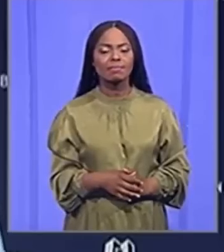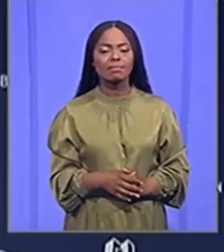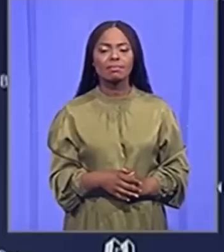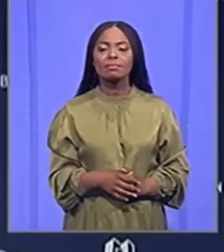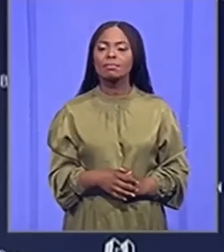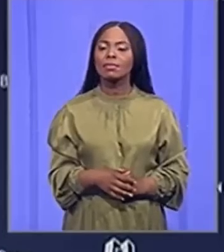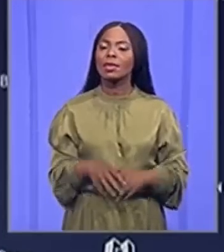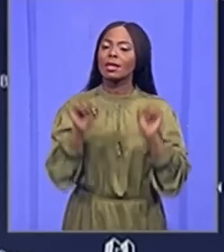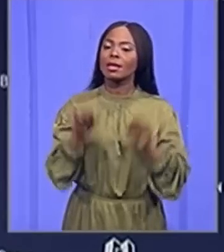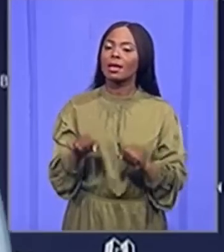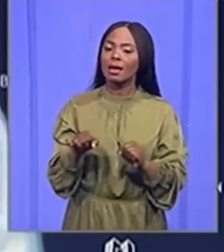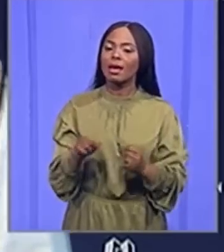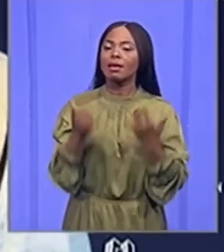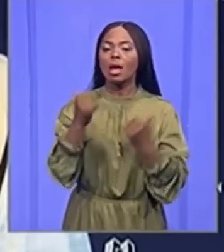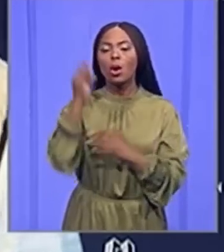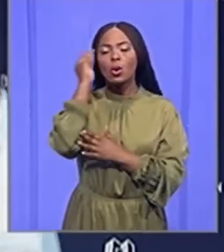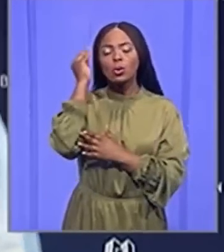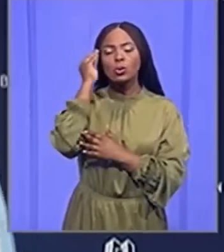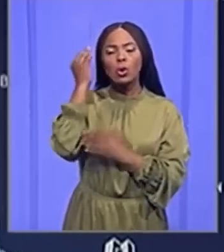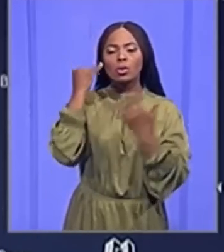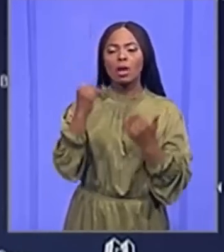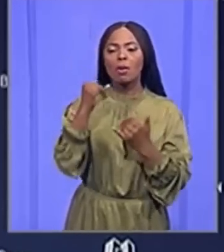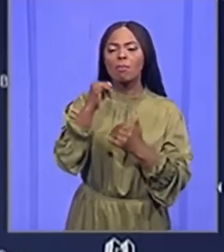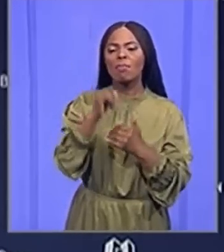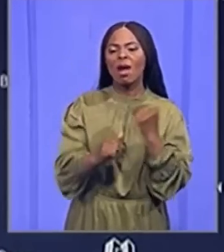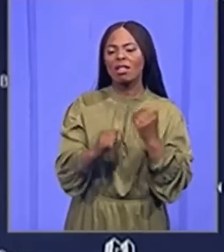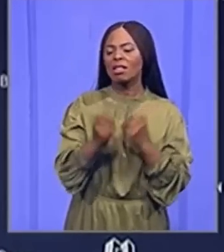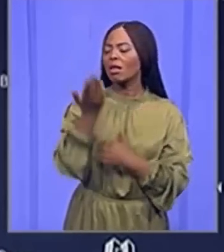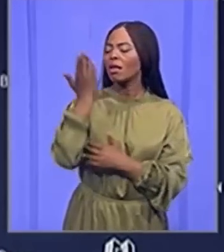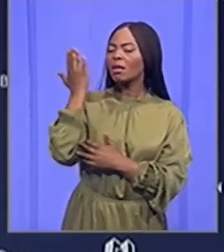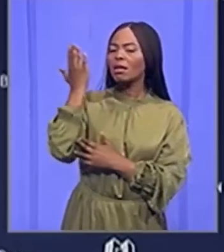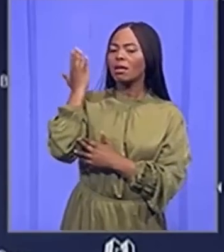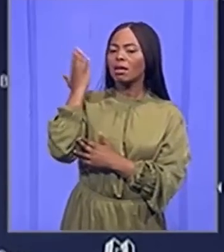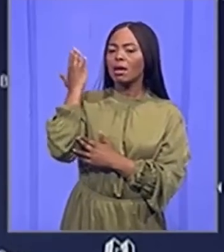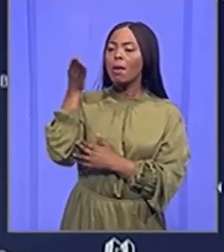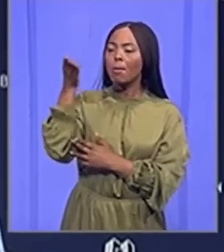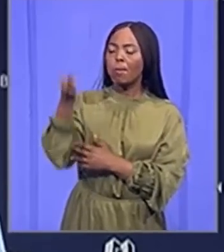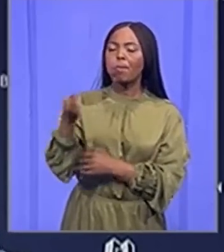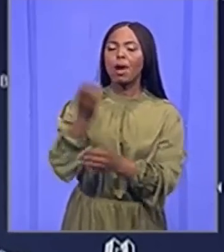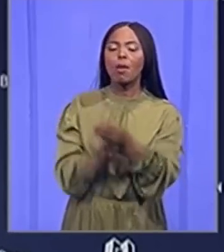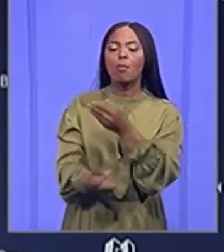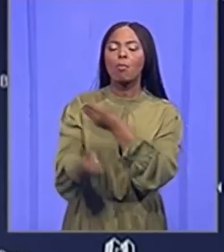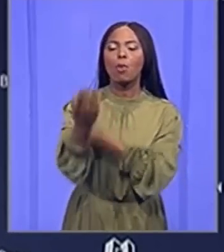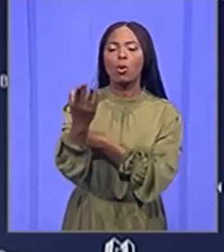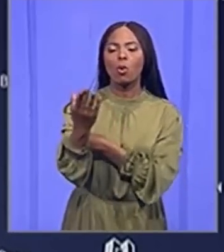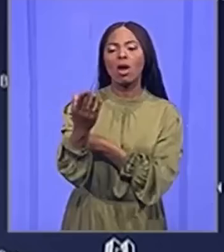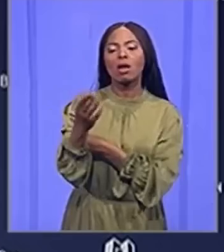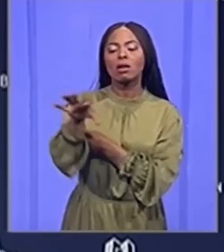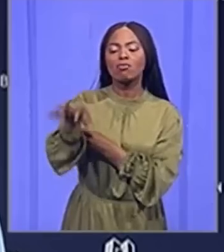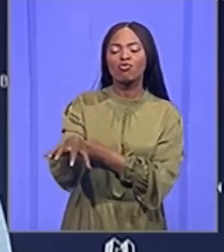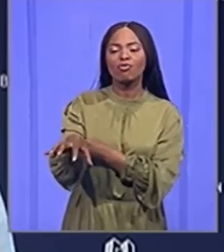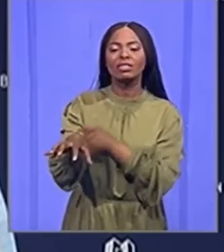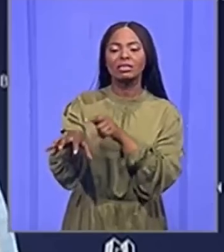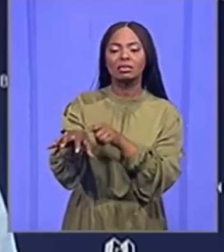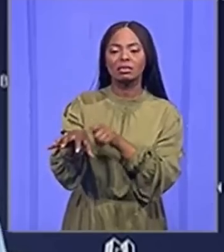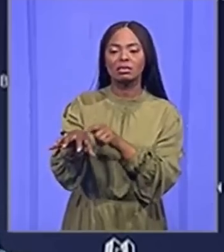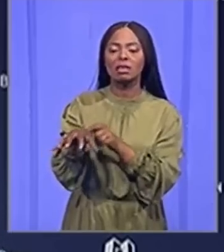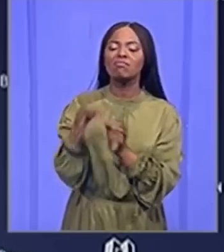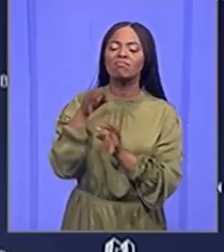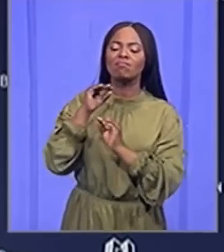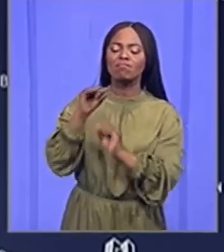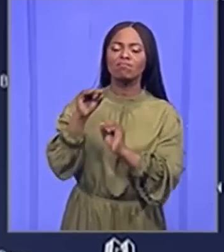ya re a tseba gore dikgweding tša go feta ba ba le ka Polokwane ba dira yona monetary forum